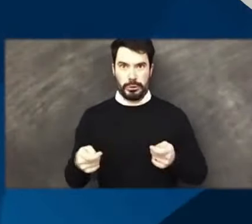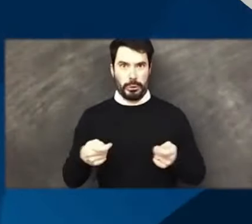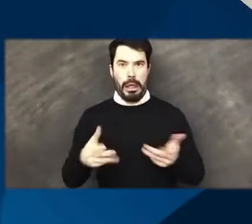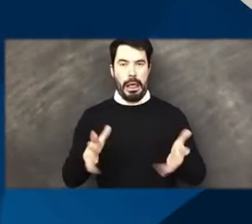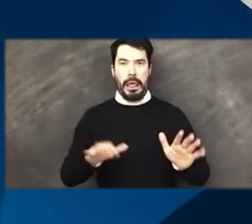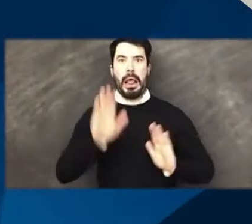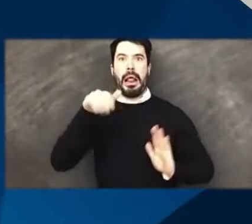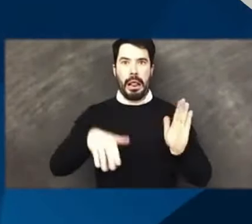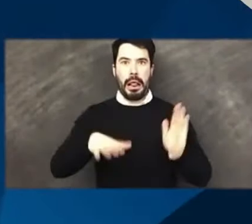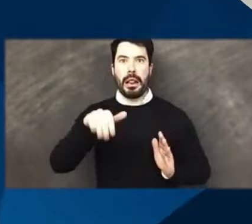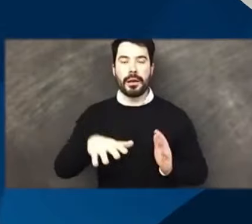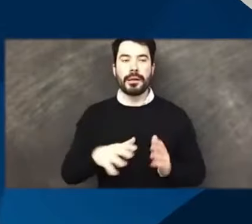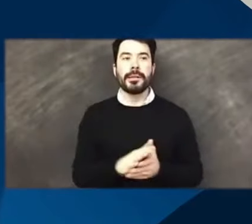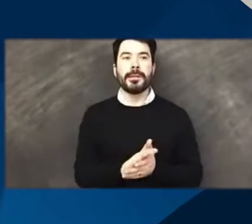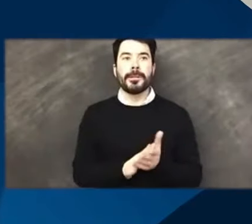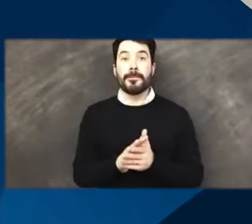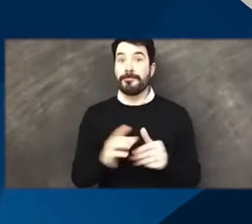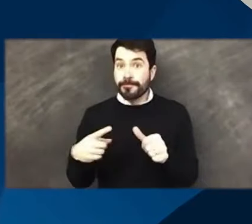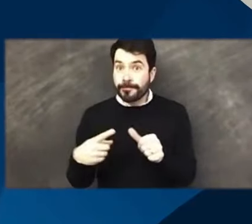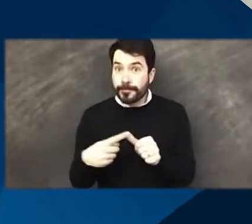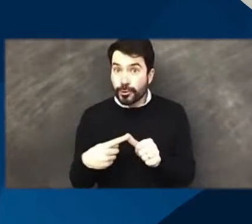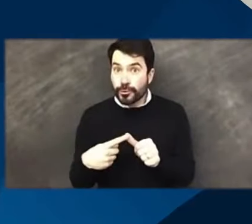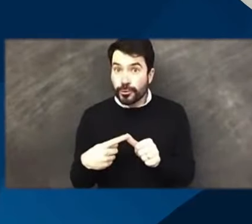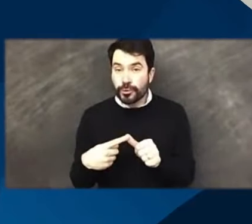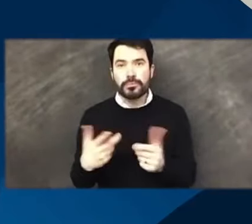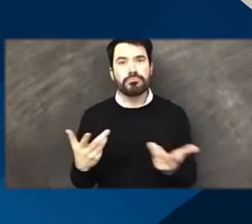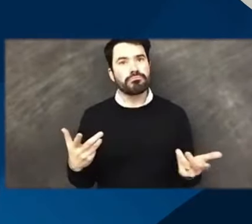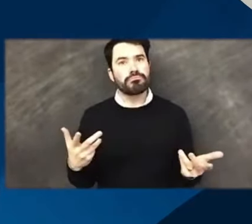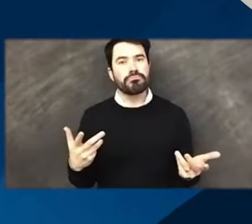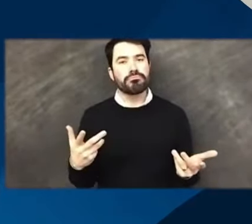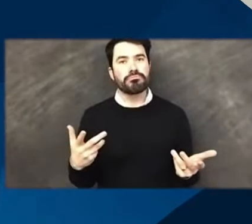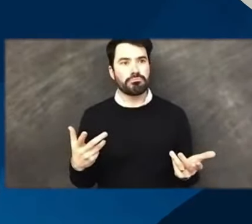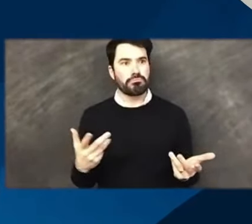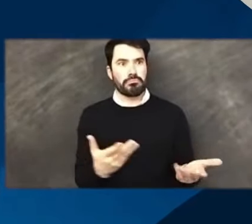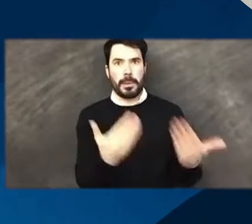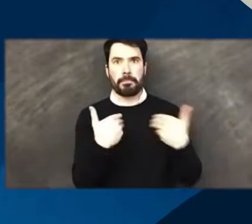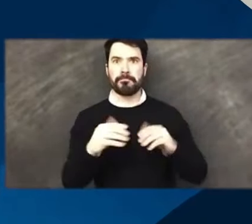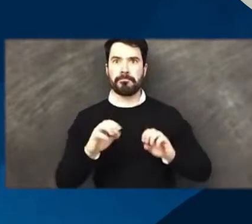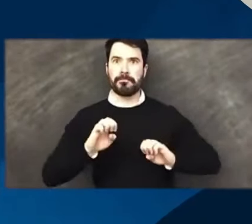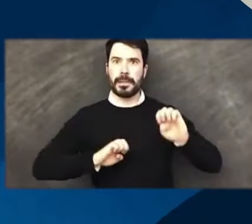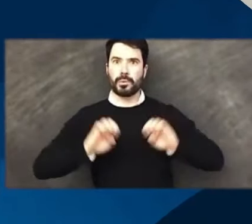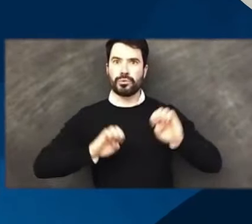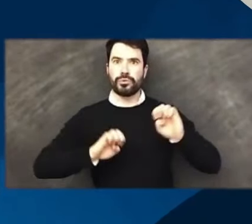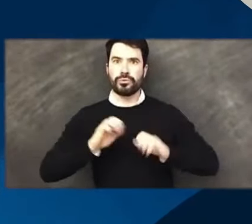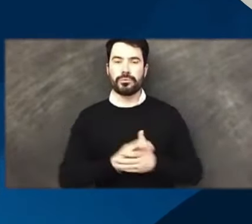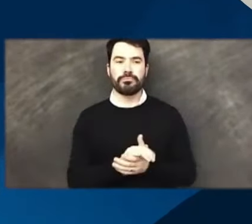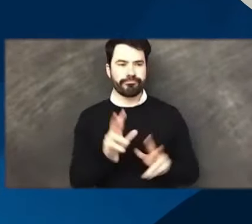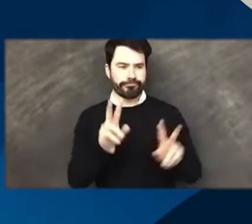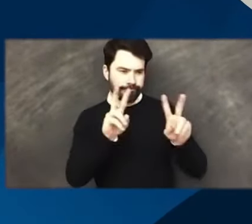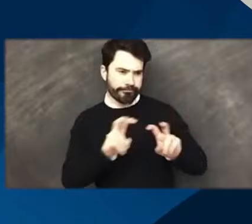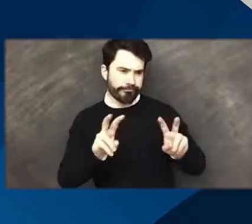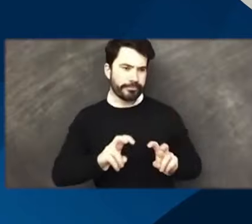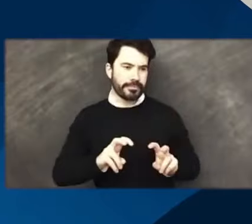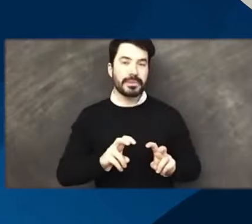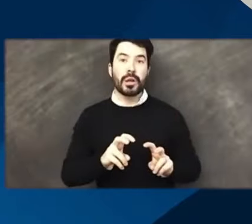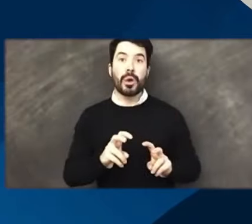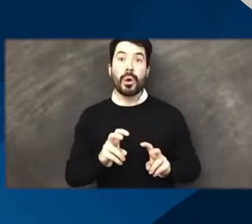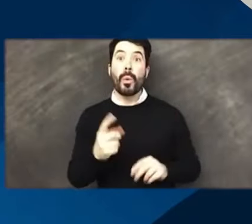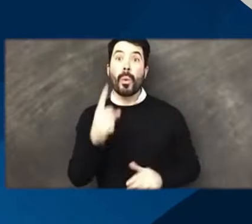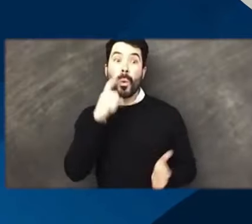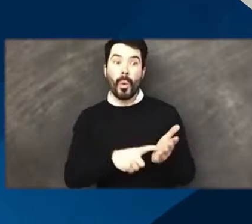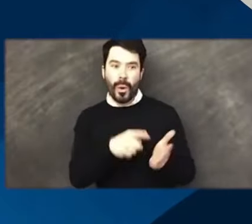with the standard evaluation. And one thing is many people will eat a lot of extra salt in their diet, and there